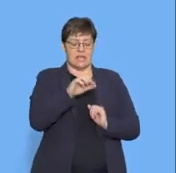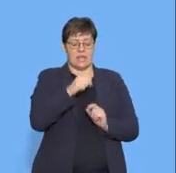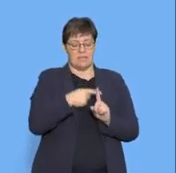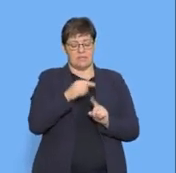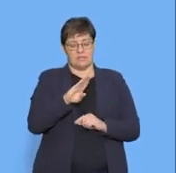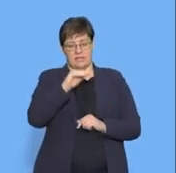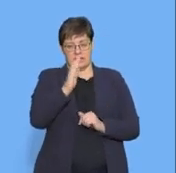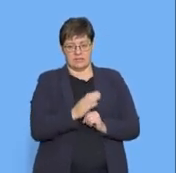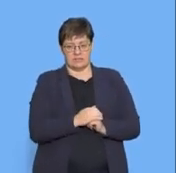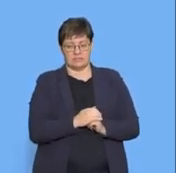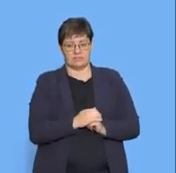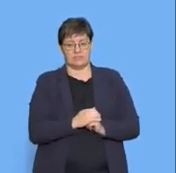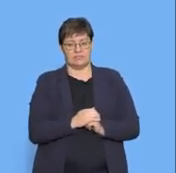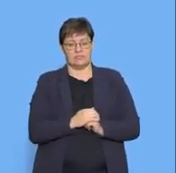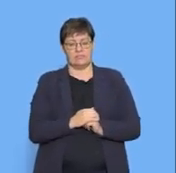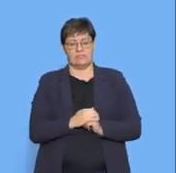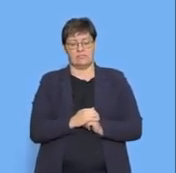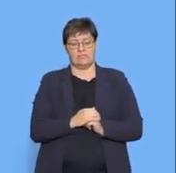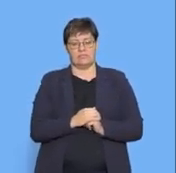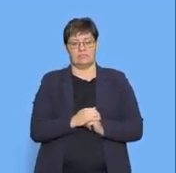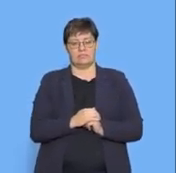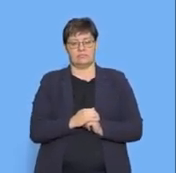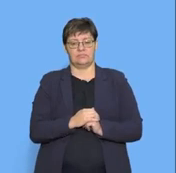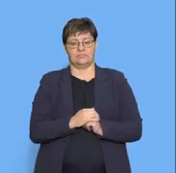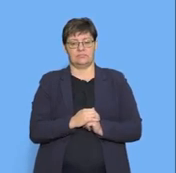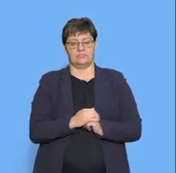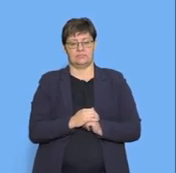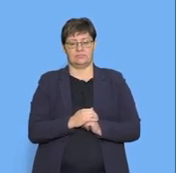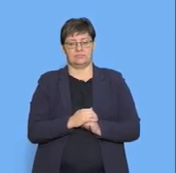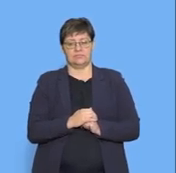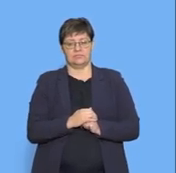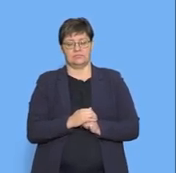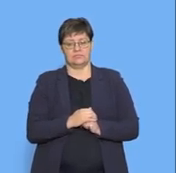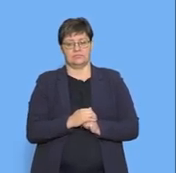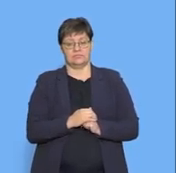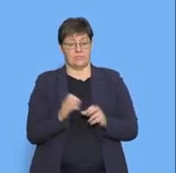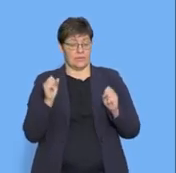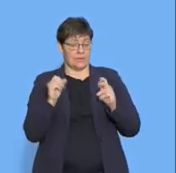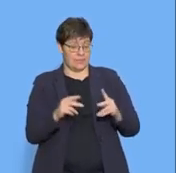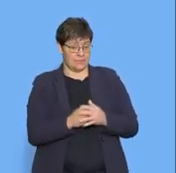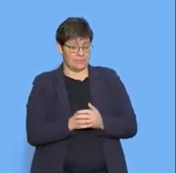180 degrees minus A plus B.